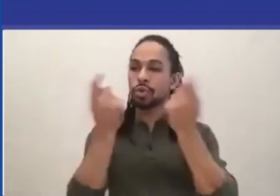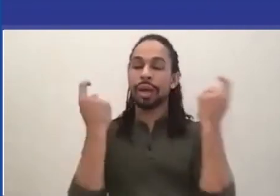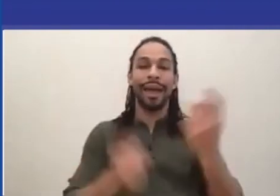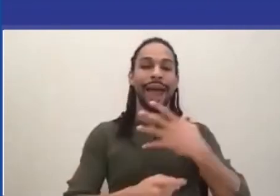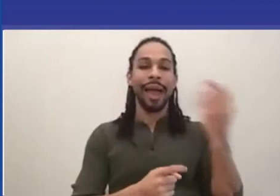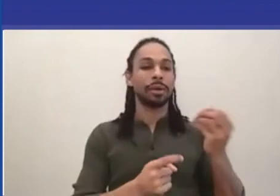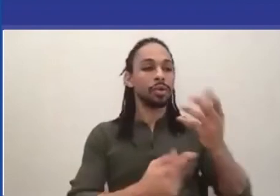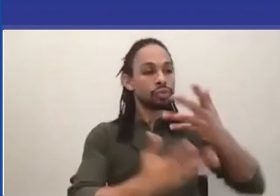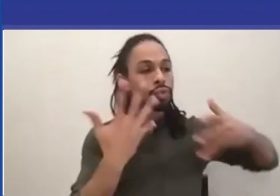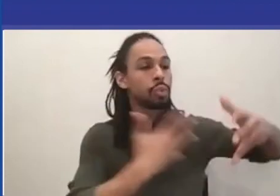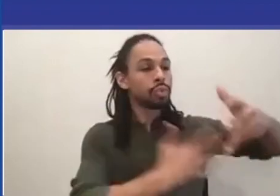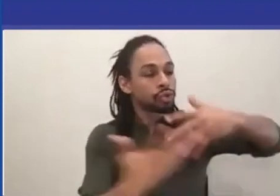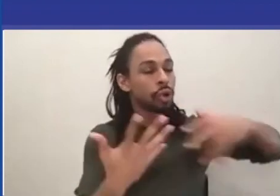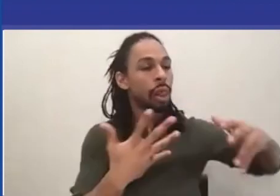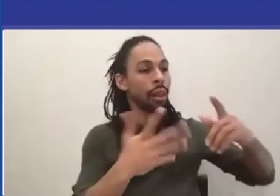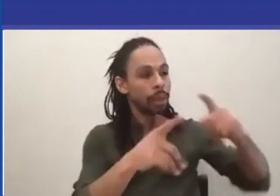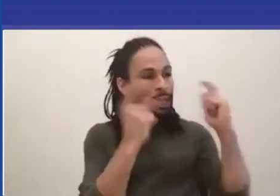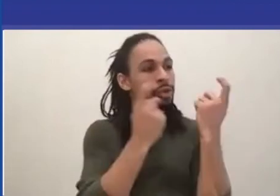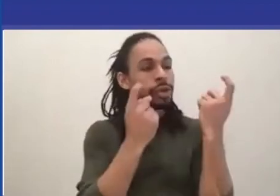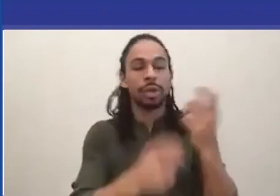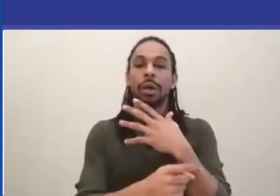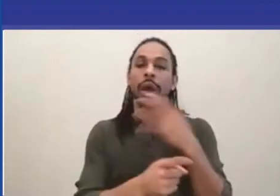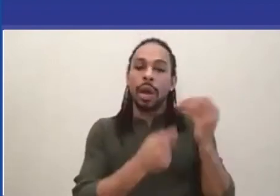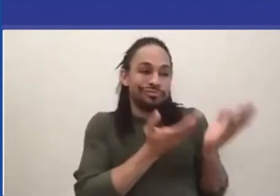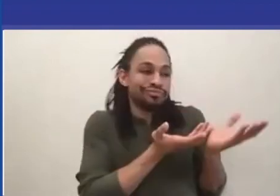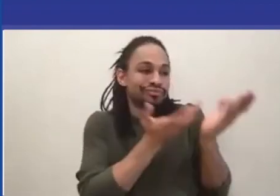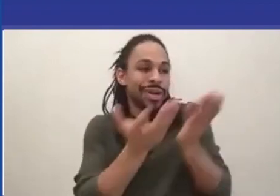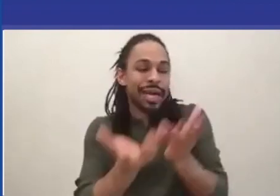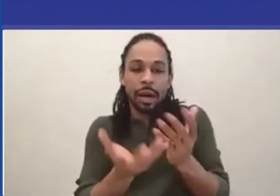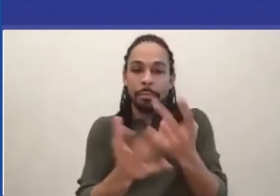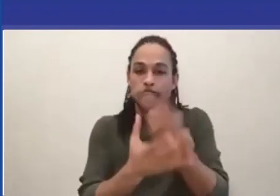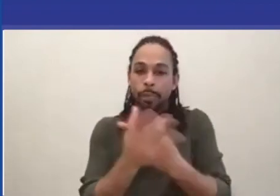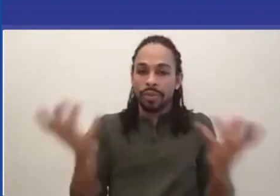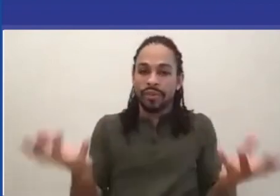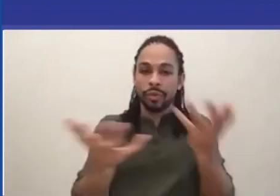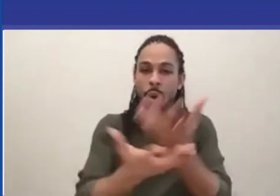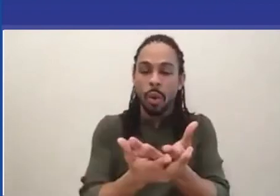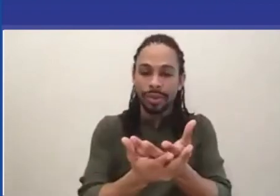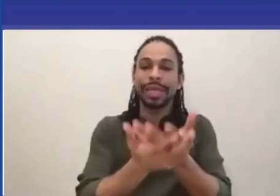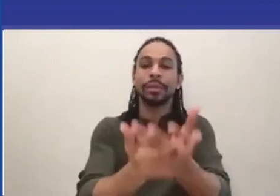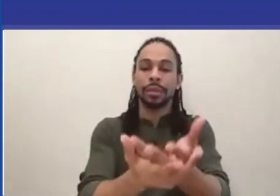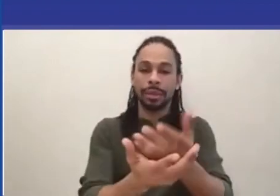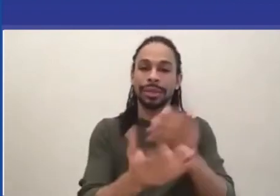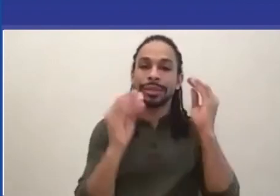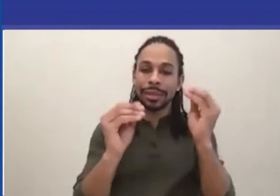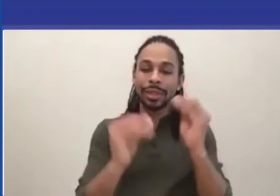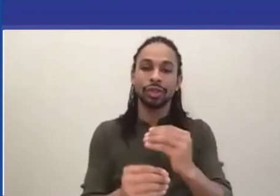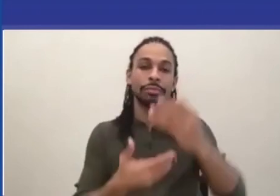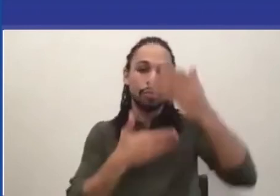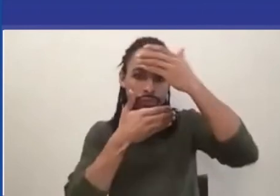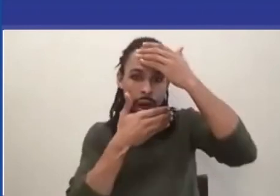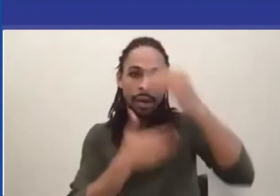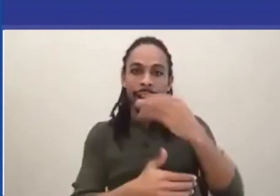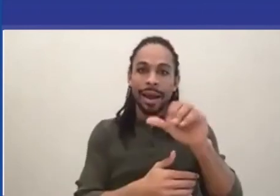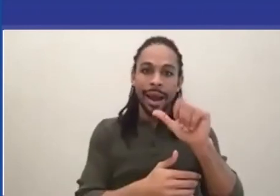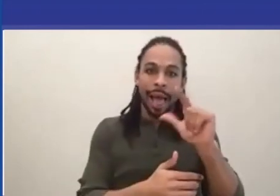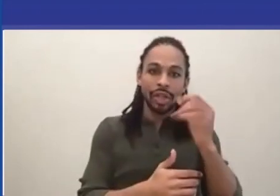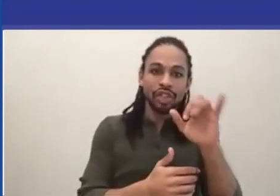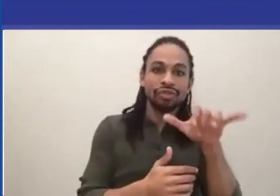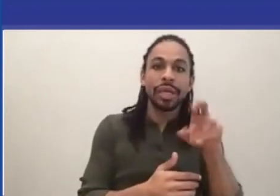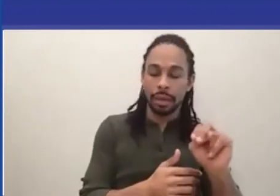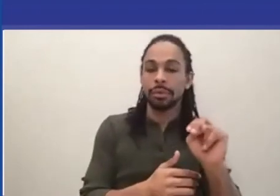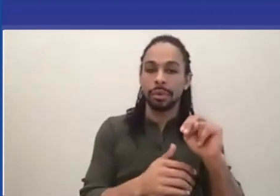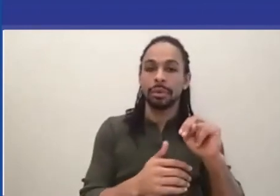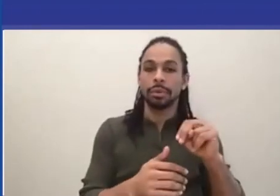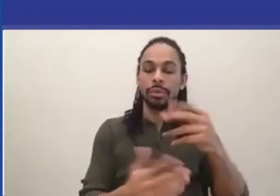across into teaching Algerian and Moroccan social dance. And I think it's almost easier sometimes when she's in her bedroom and other people are in their